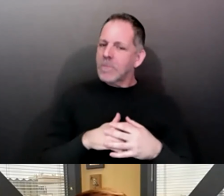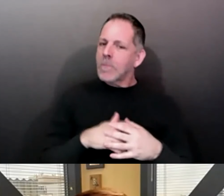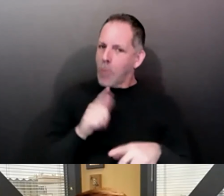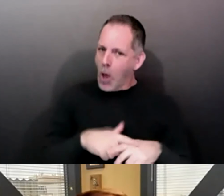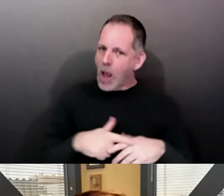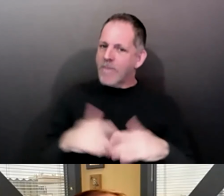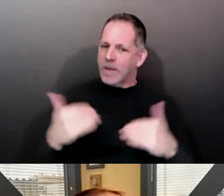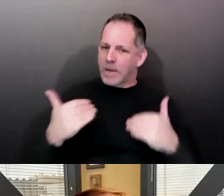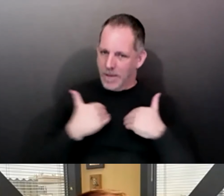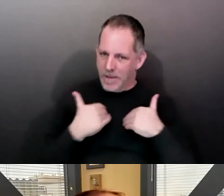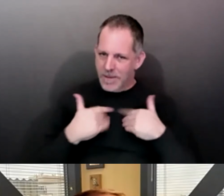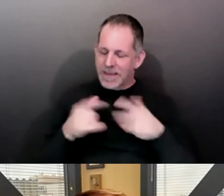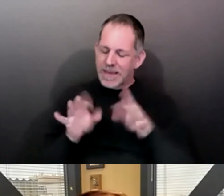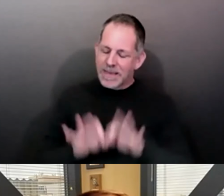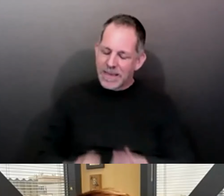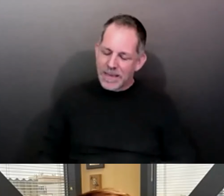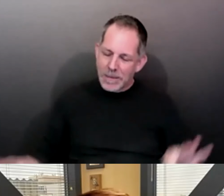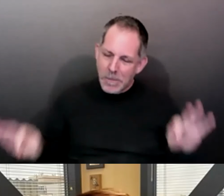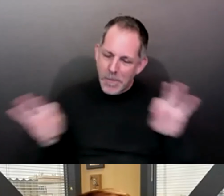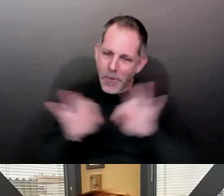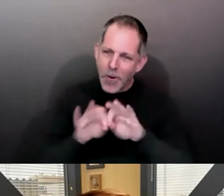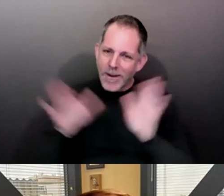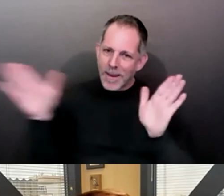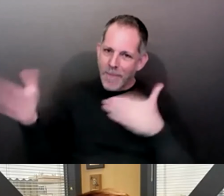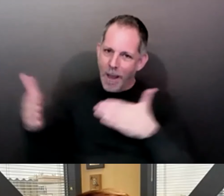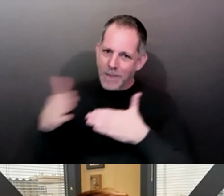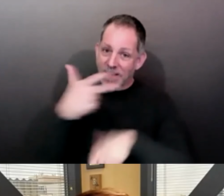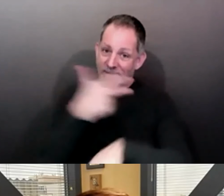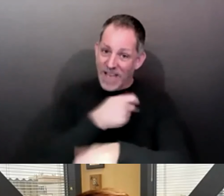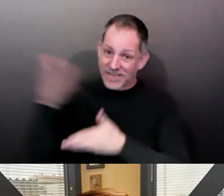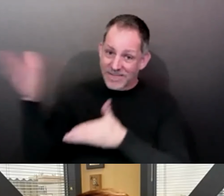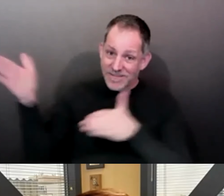in anticipation of the phasing getting broader.